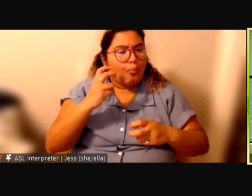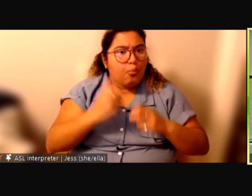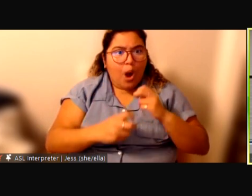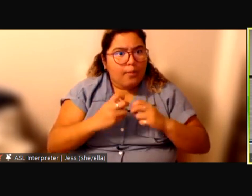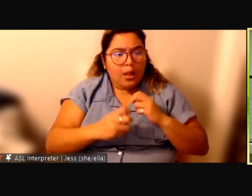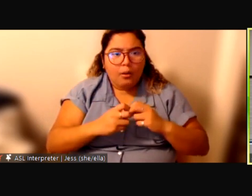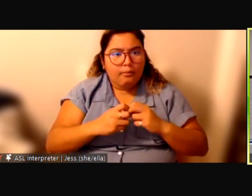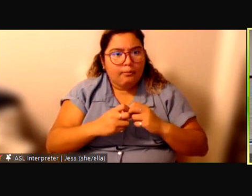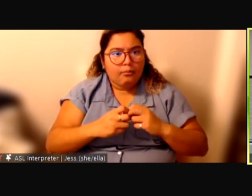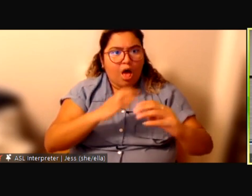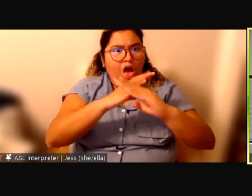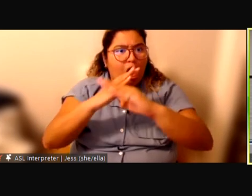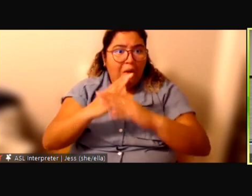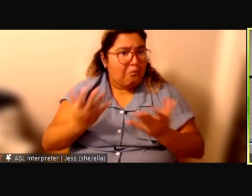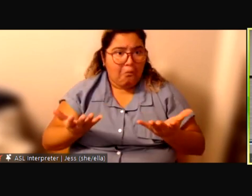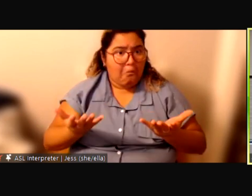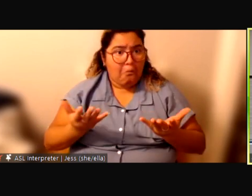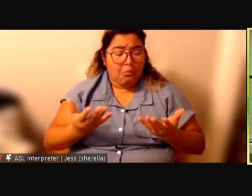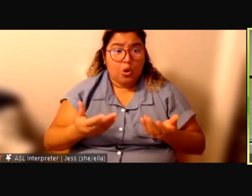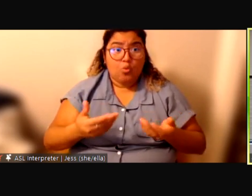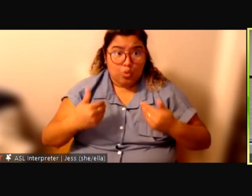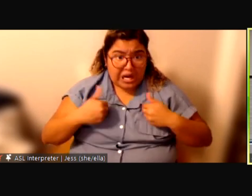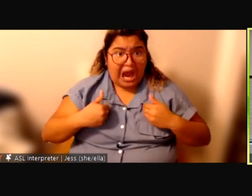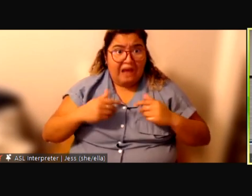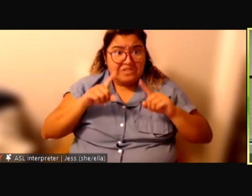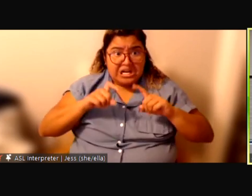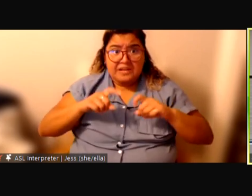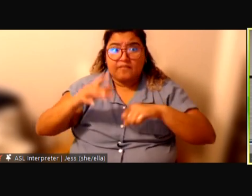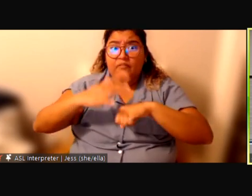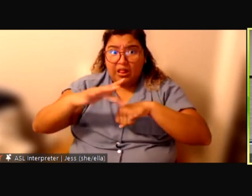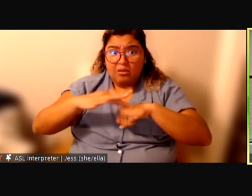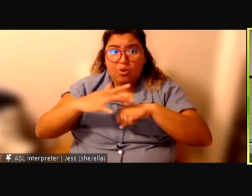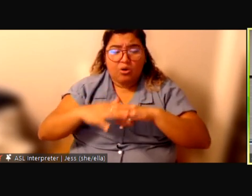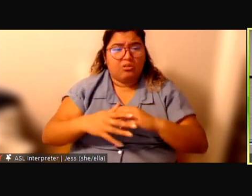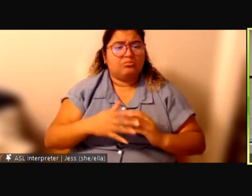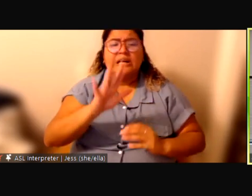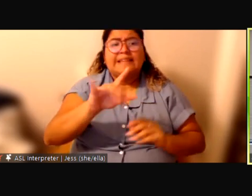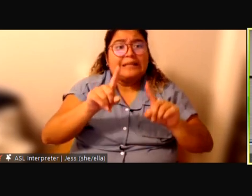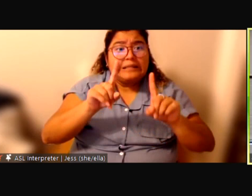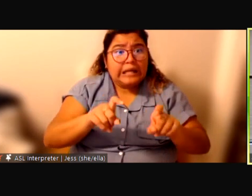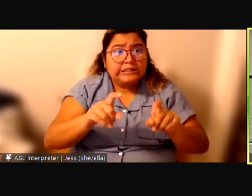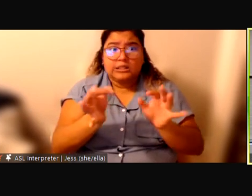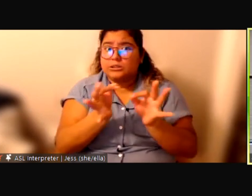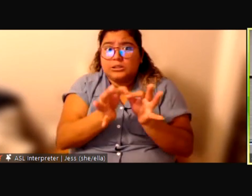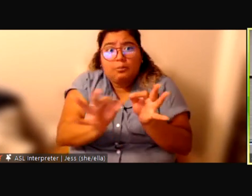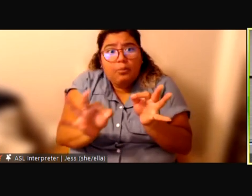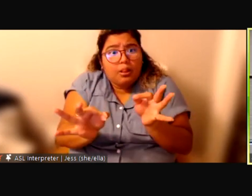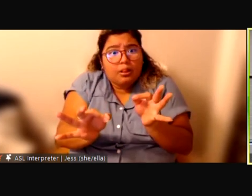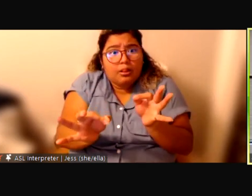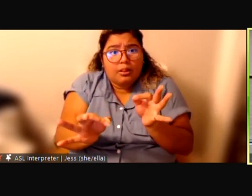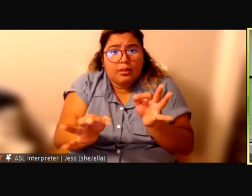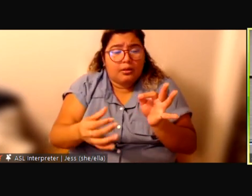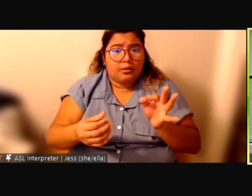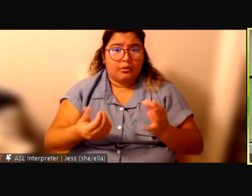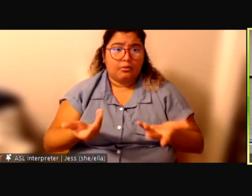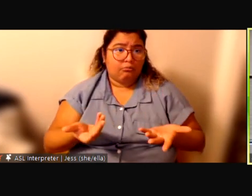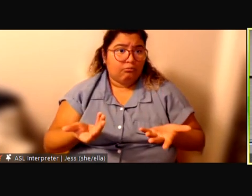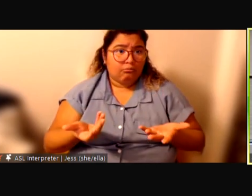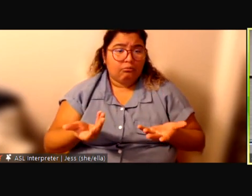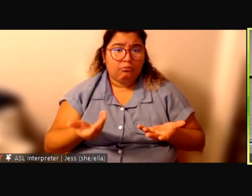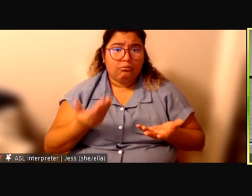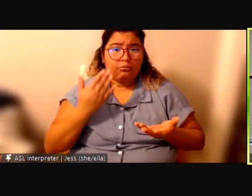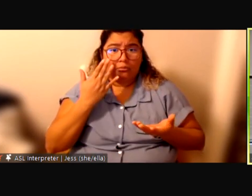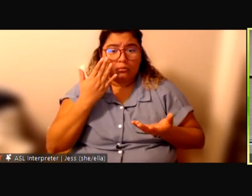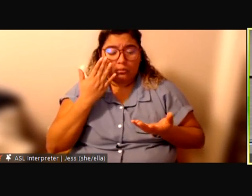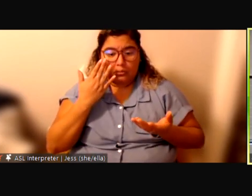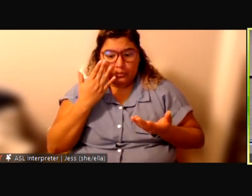supplies available. It's a relatively simple test to be done, though it does not lend itself to a lot of